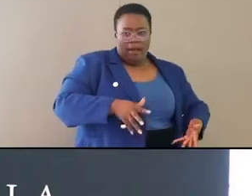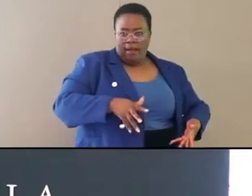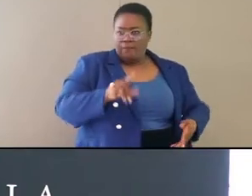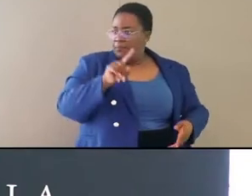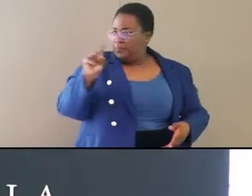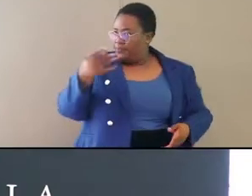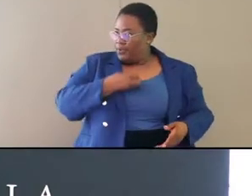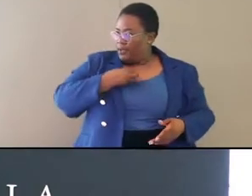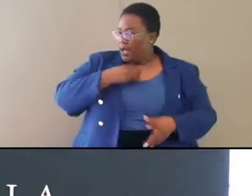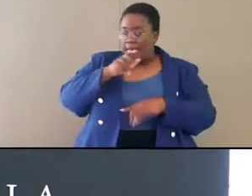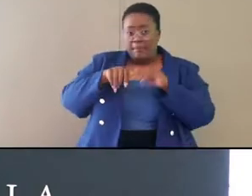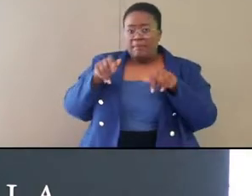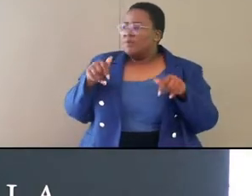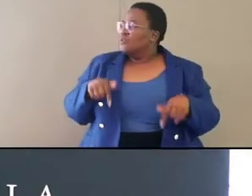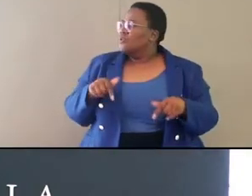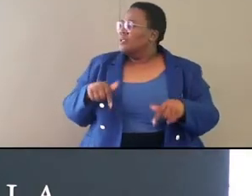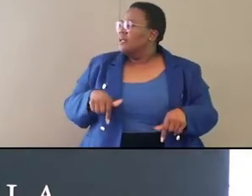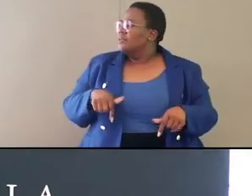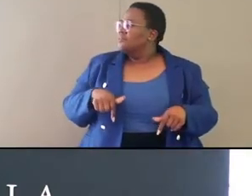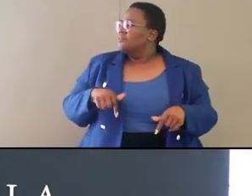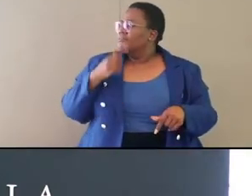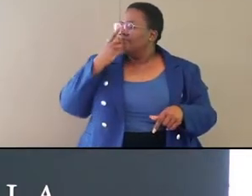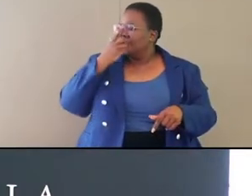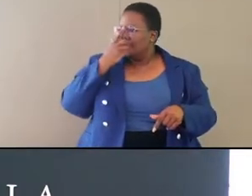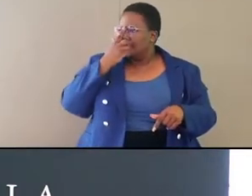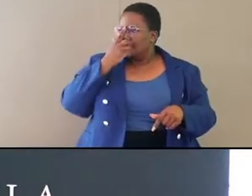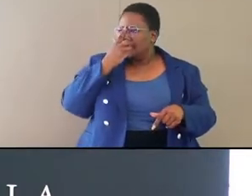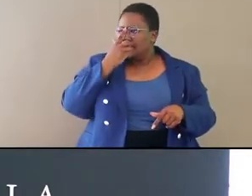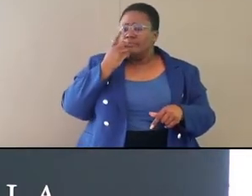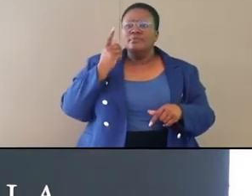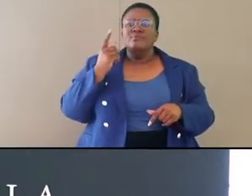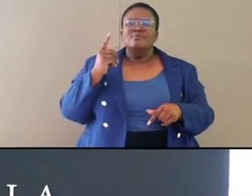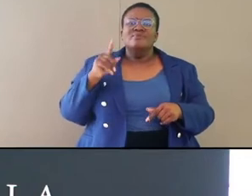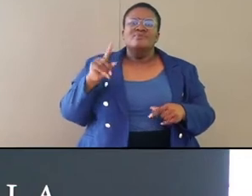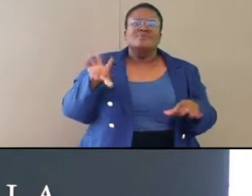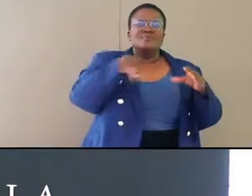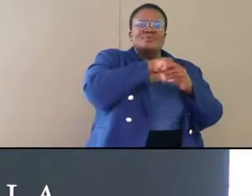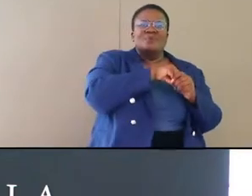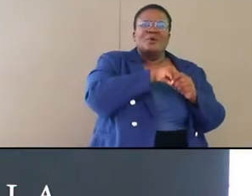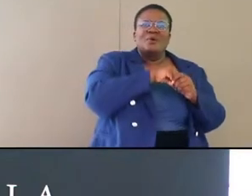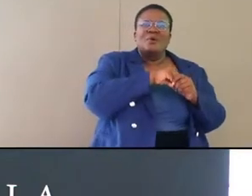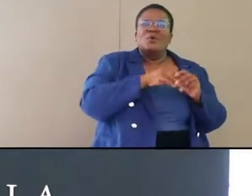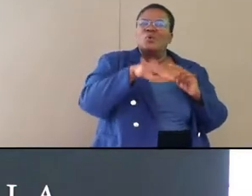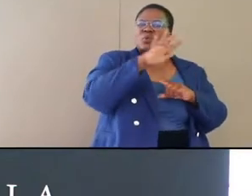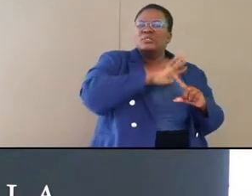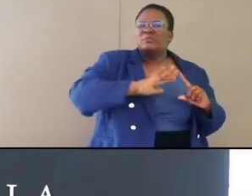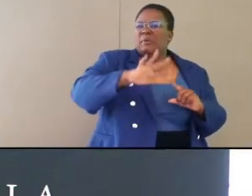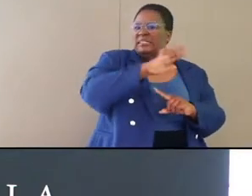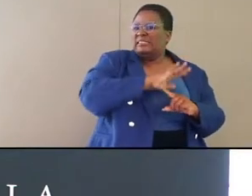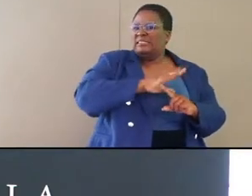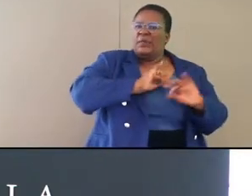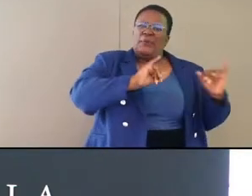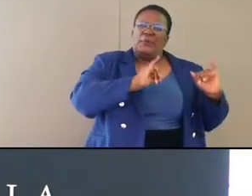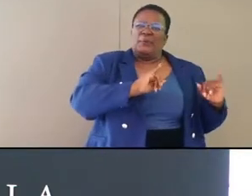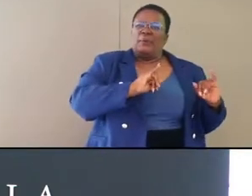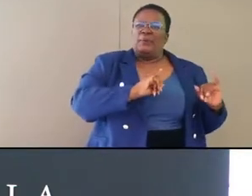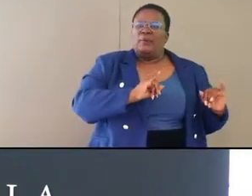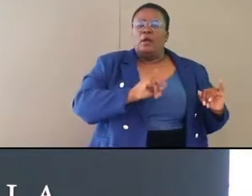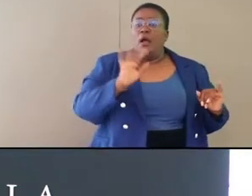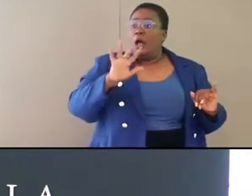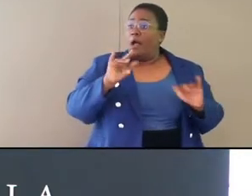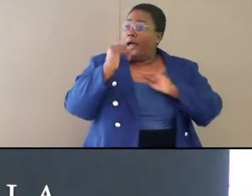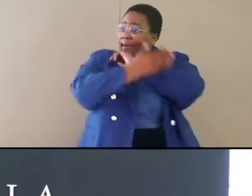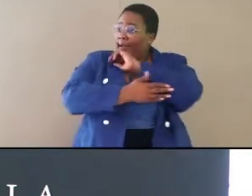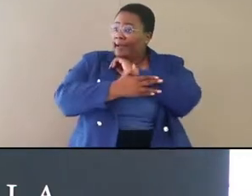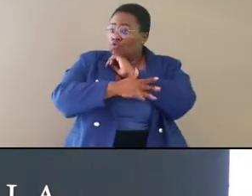please, don't be dragged by other people into spaces that are unnecessary. This country is yours, and it can